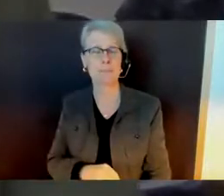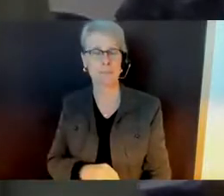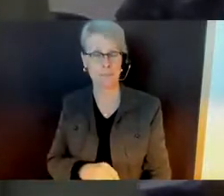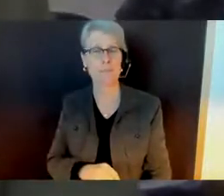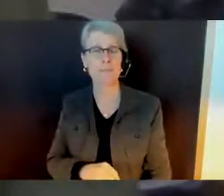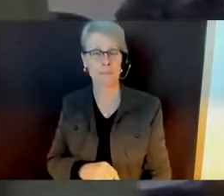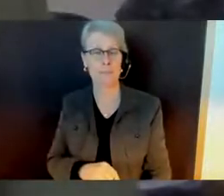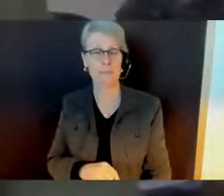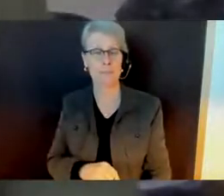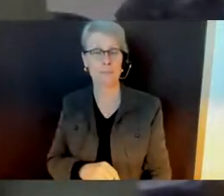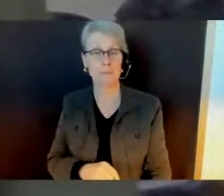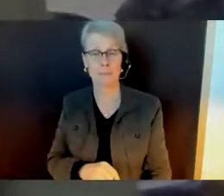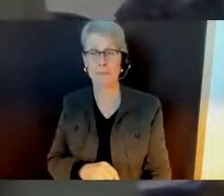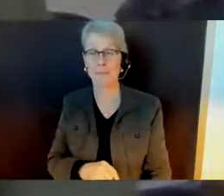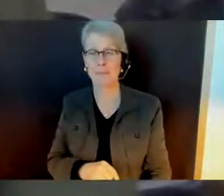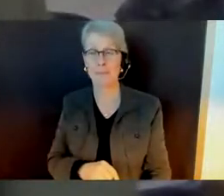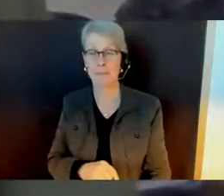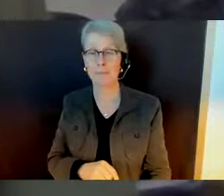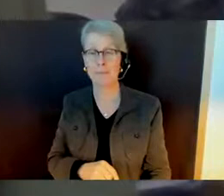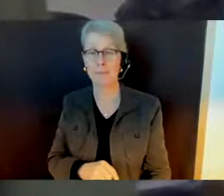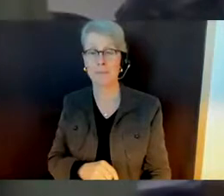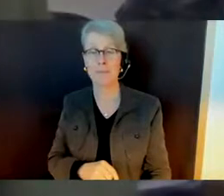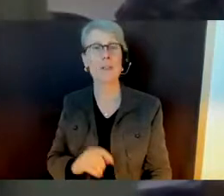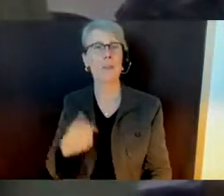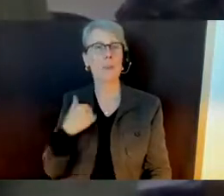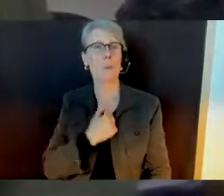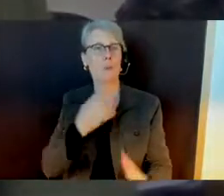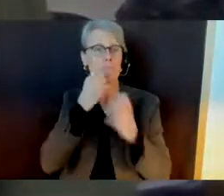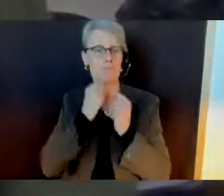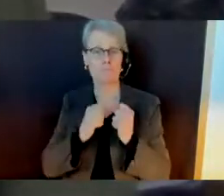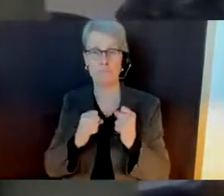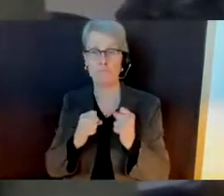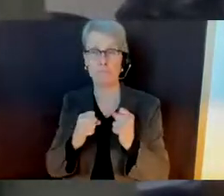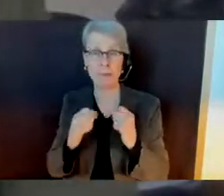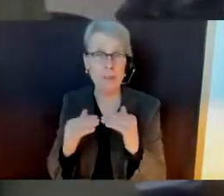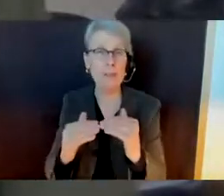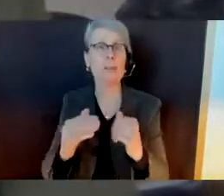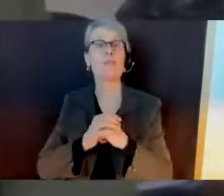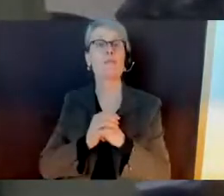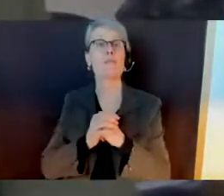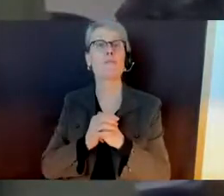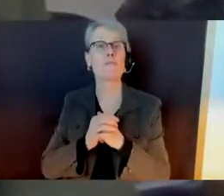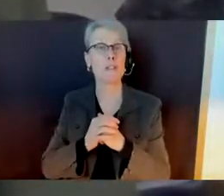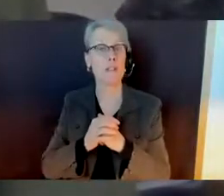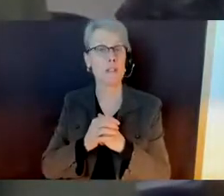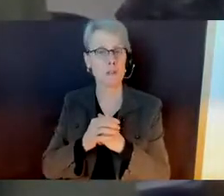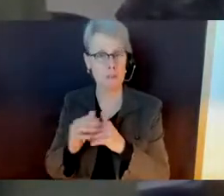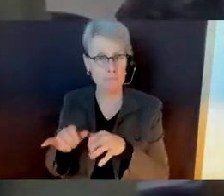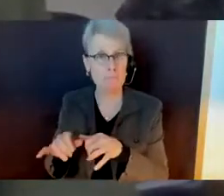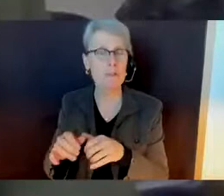In the spirit of equity and justice, we have endeavored in this journey to learn